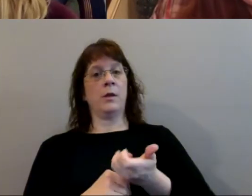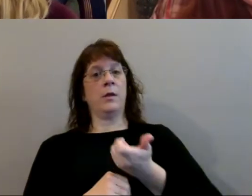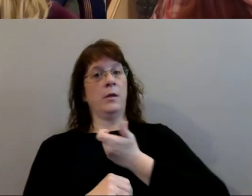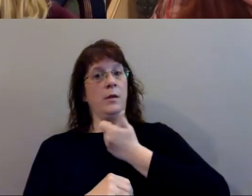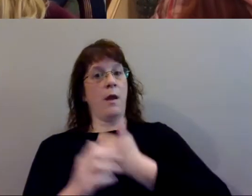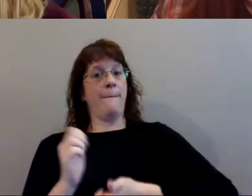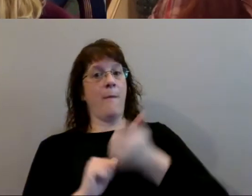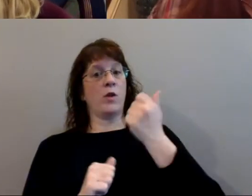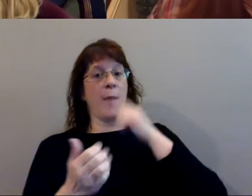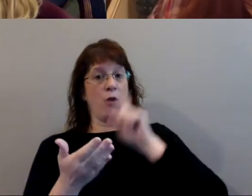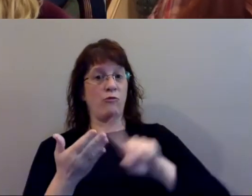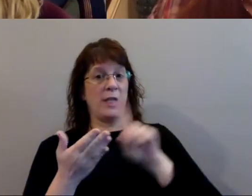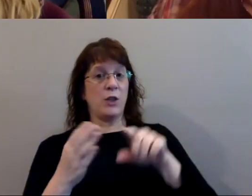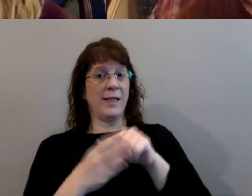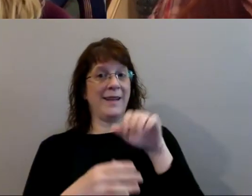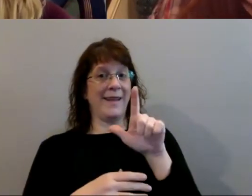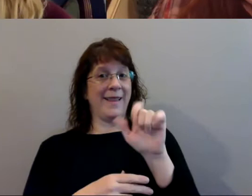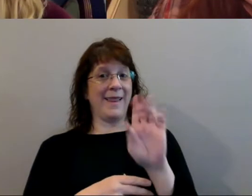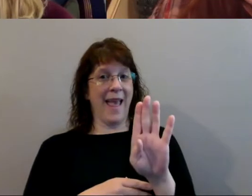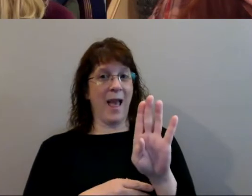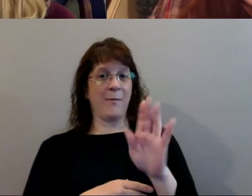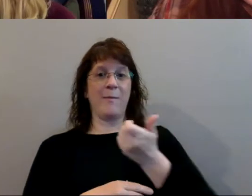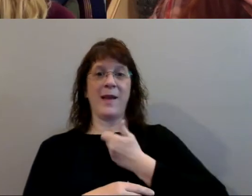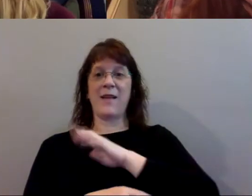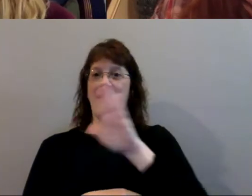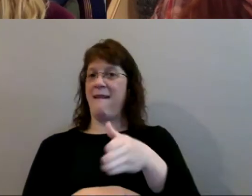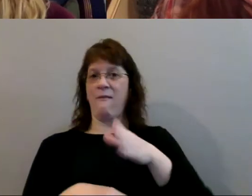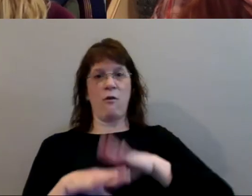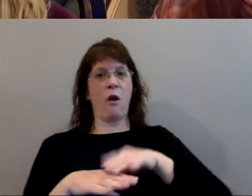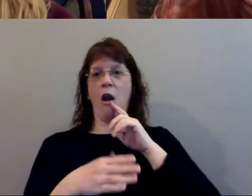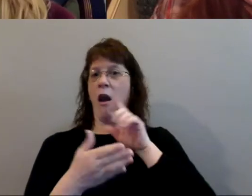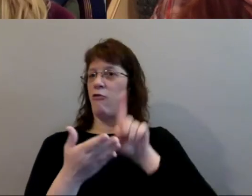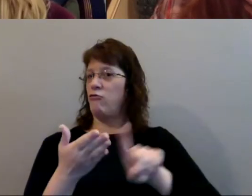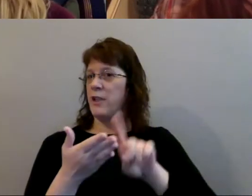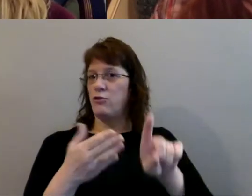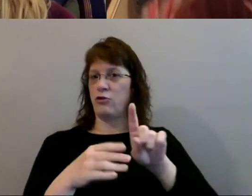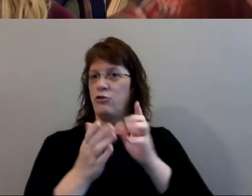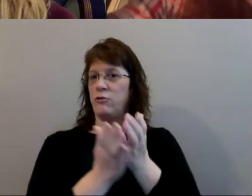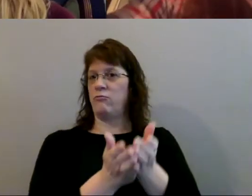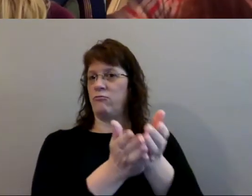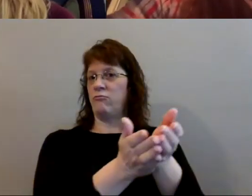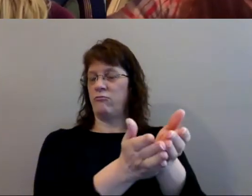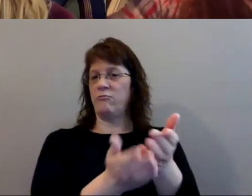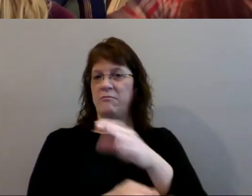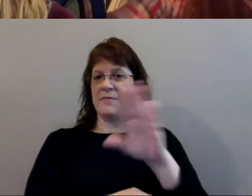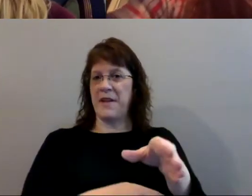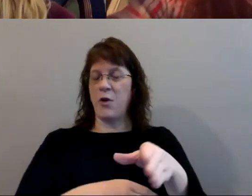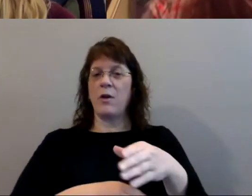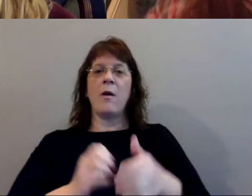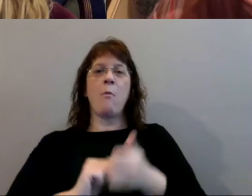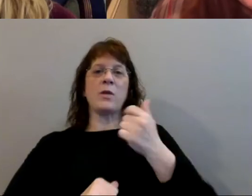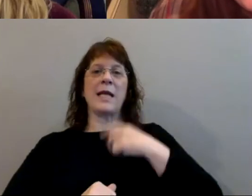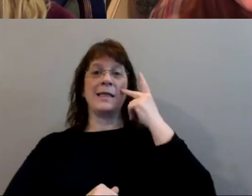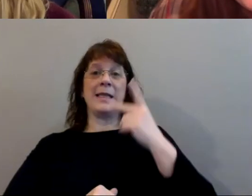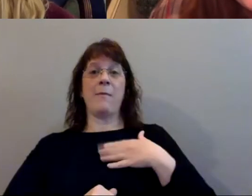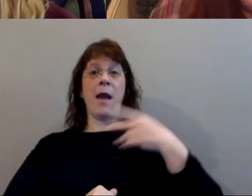of my research is in the lab. So I've never been on a research vessel, but I guess mostly I see my plastic walking